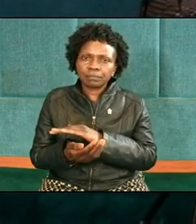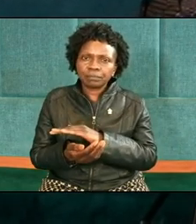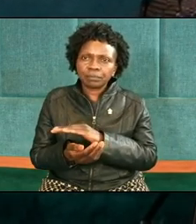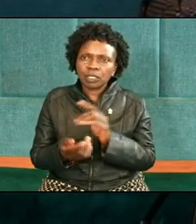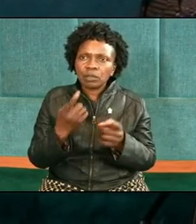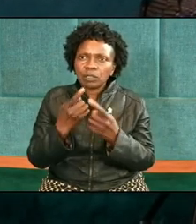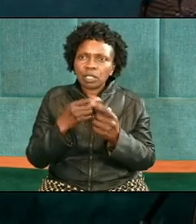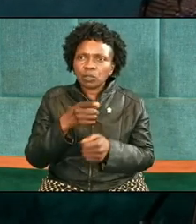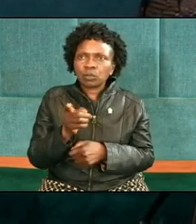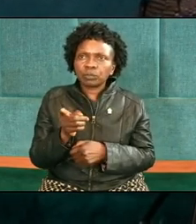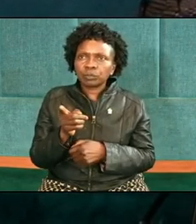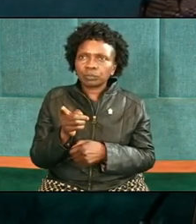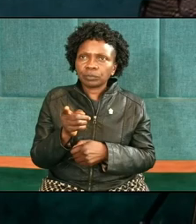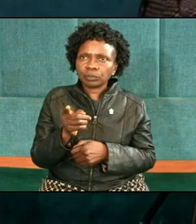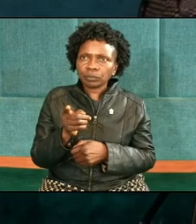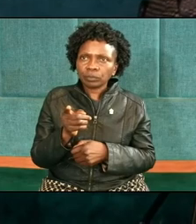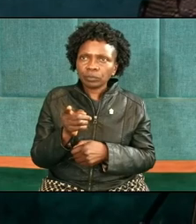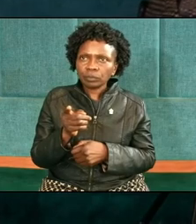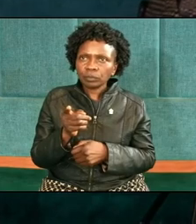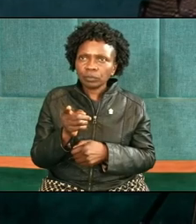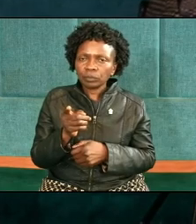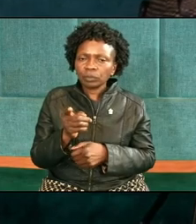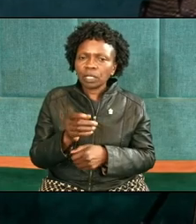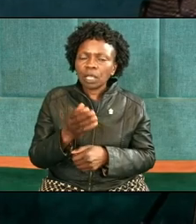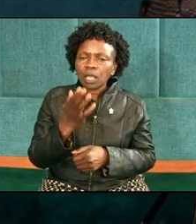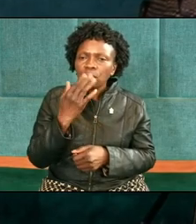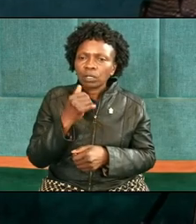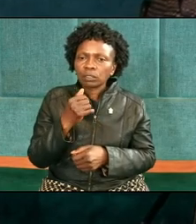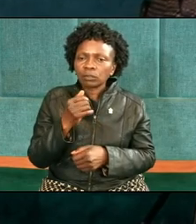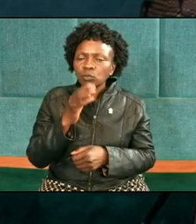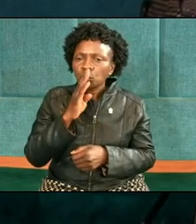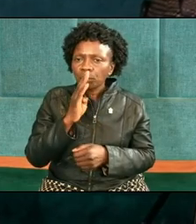to tell you I'd like to be baptized.